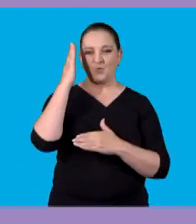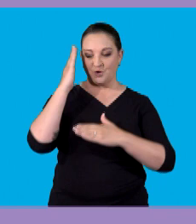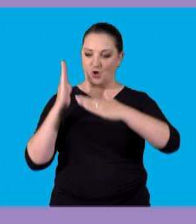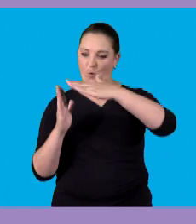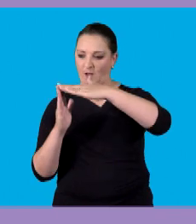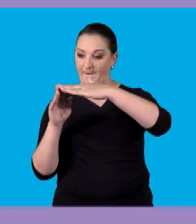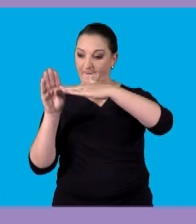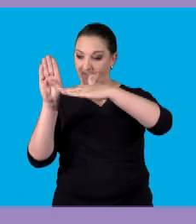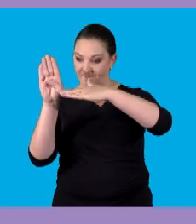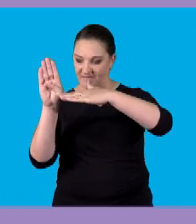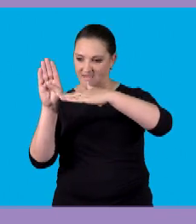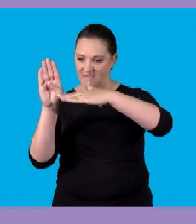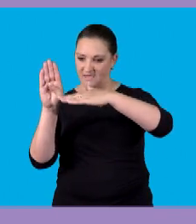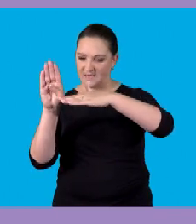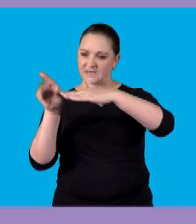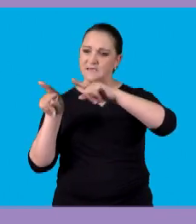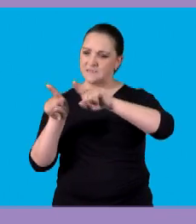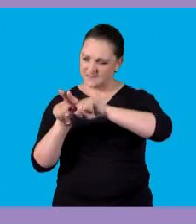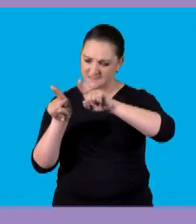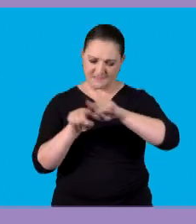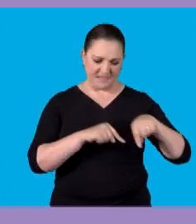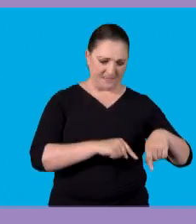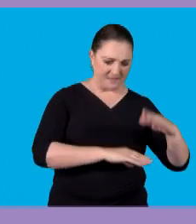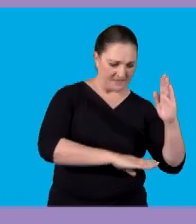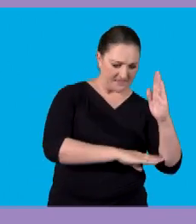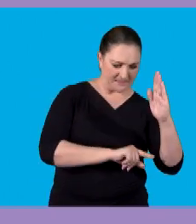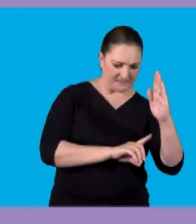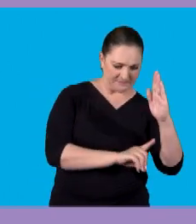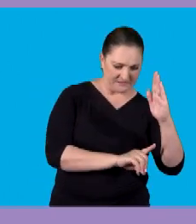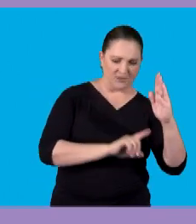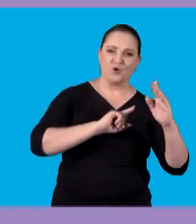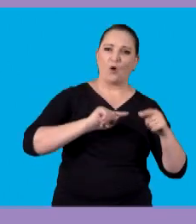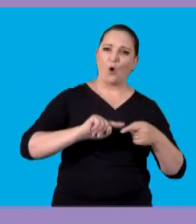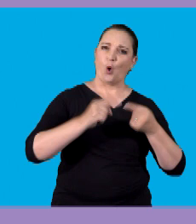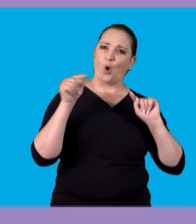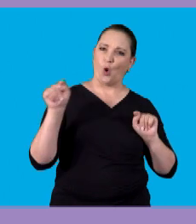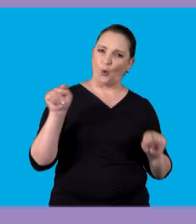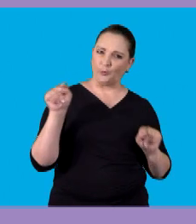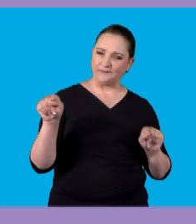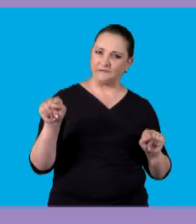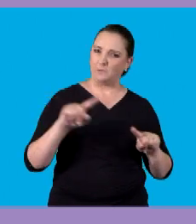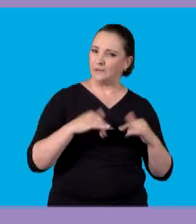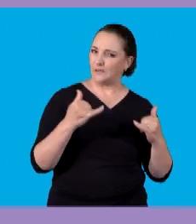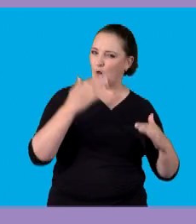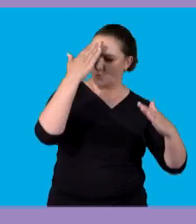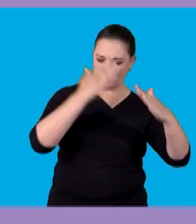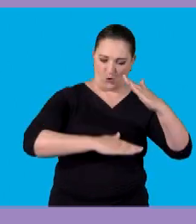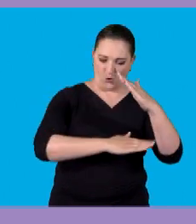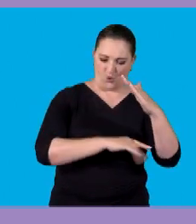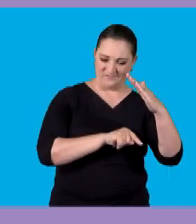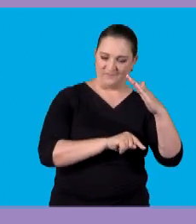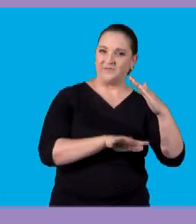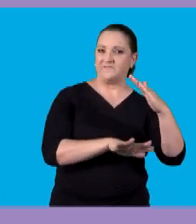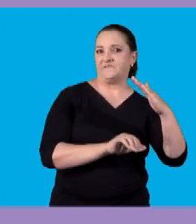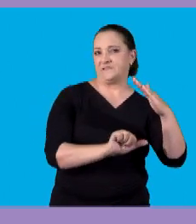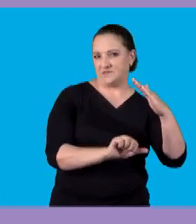is equals to angle D, and since we just calculated that angle D is equals to 56 degrees, that means